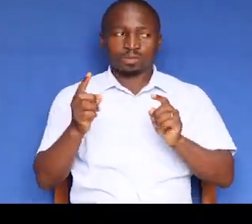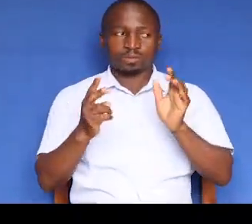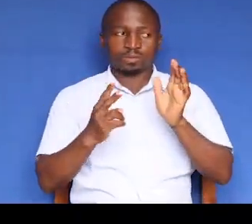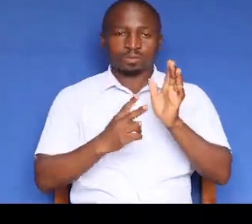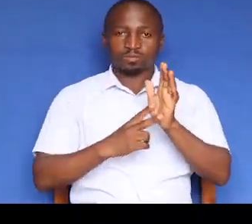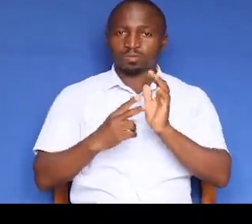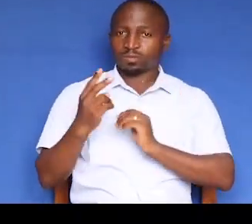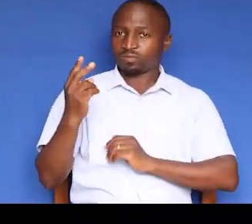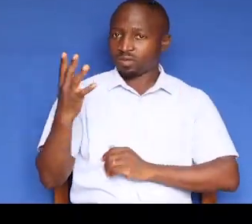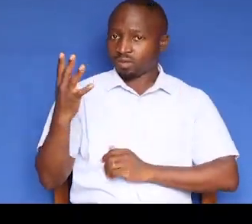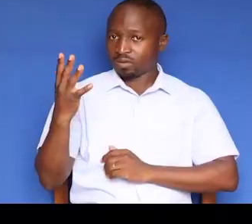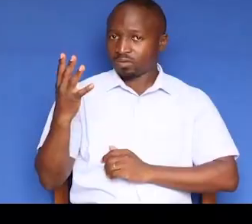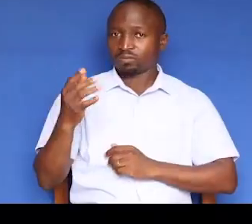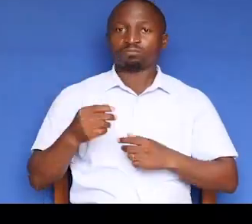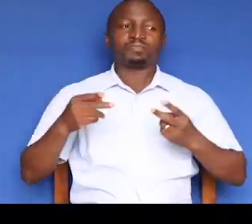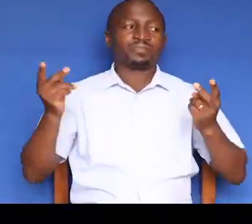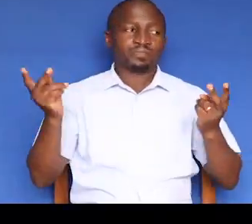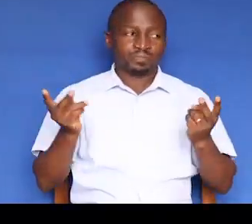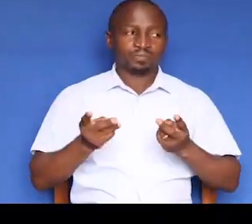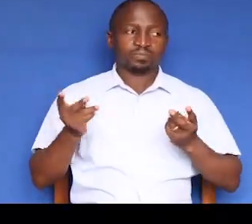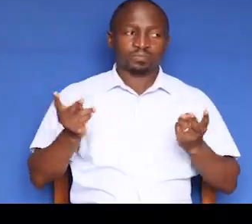175. Here we also